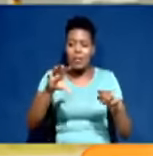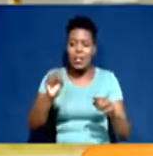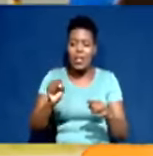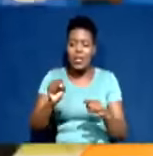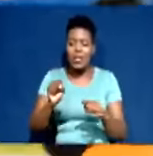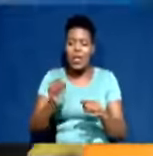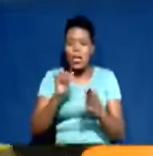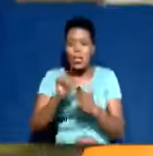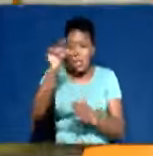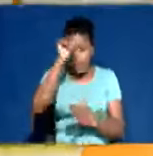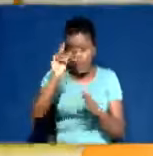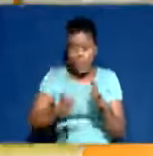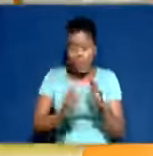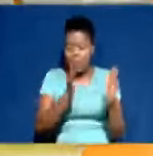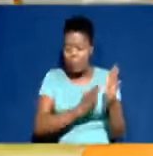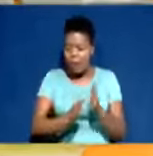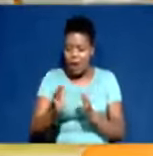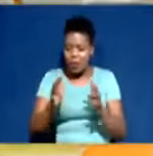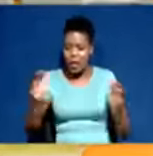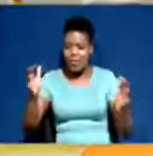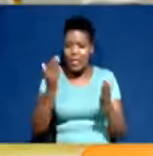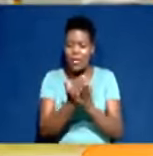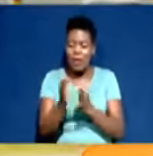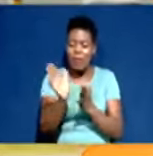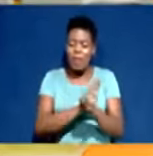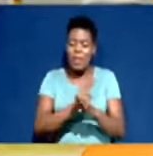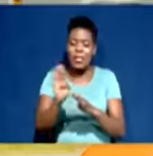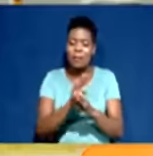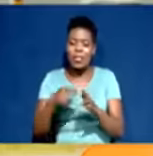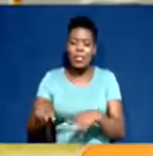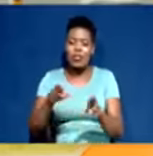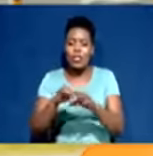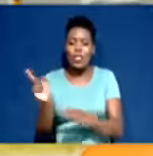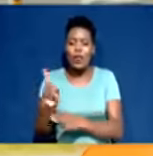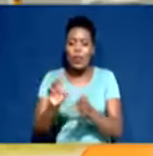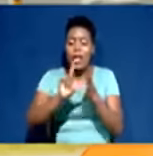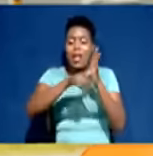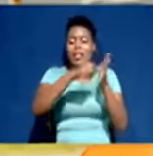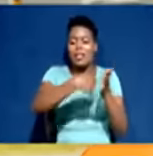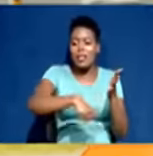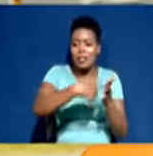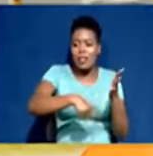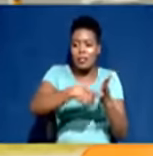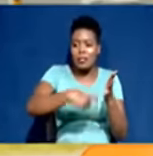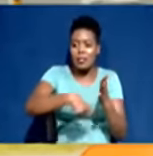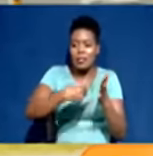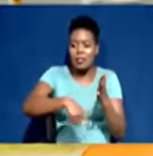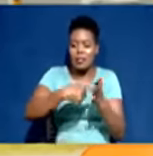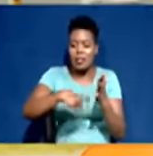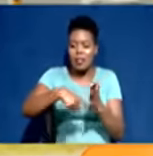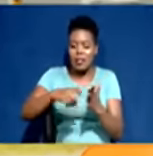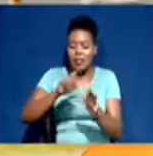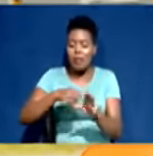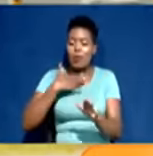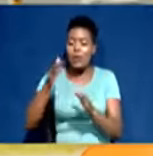Murkomen that the government through the ministry plans to expand some of the busiest roads in Nairobi and then charge users for the very roads should come